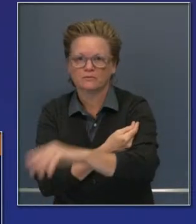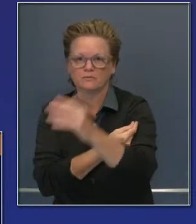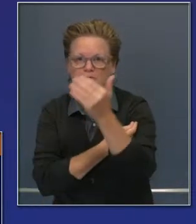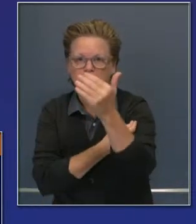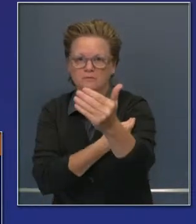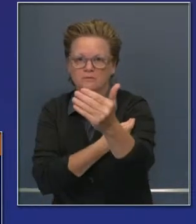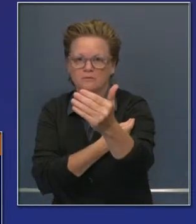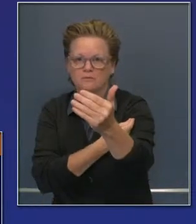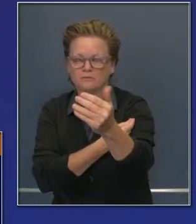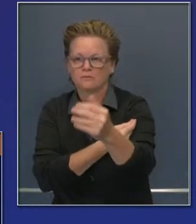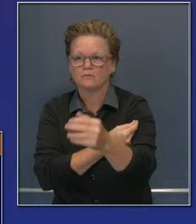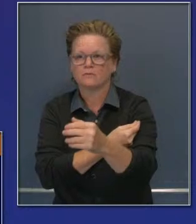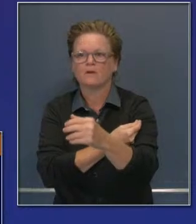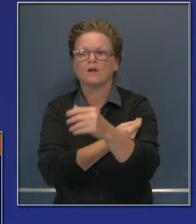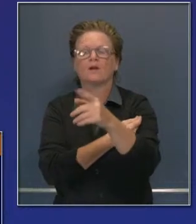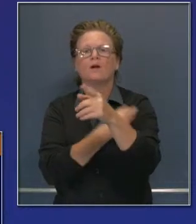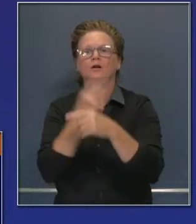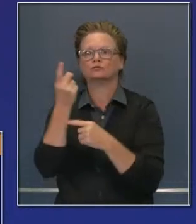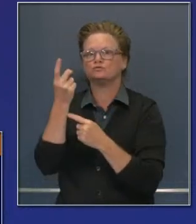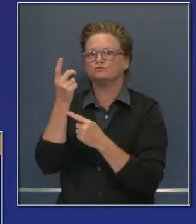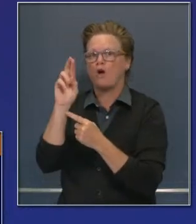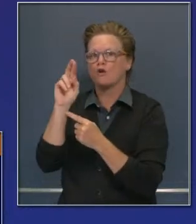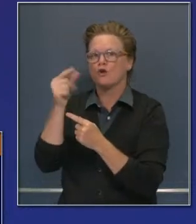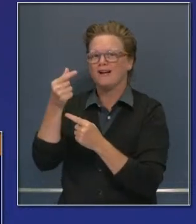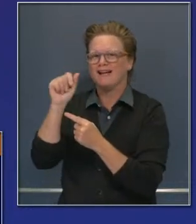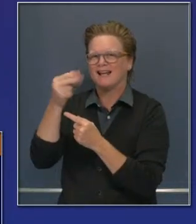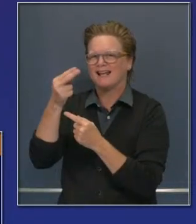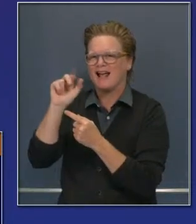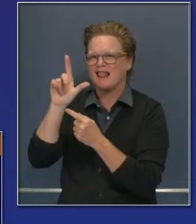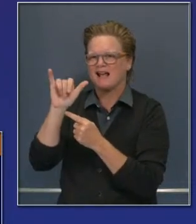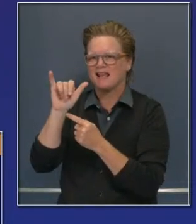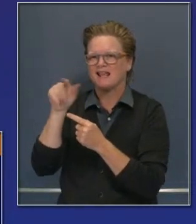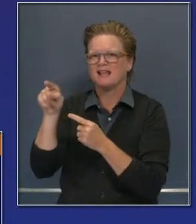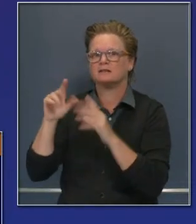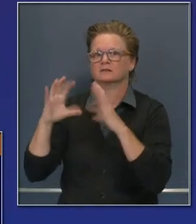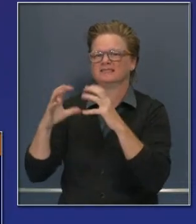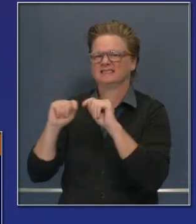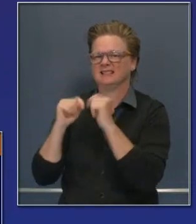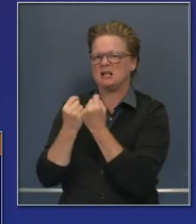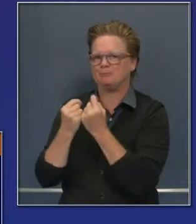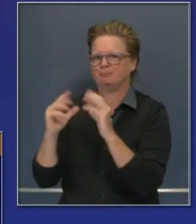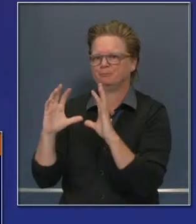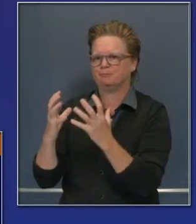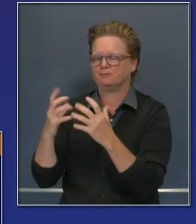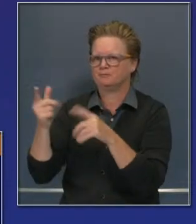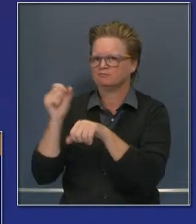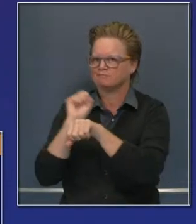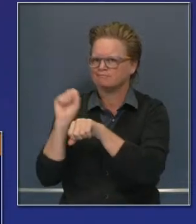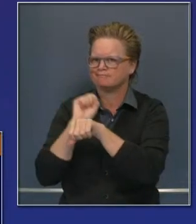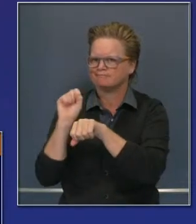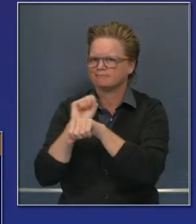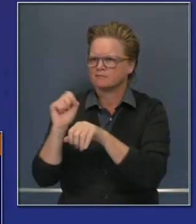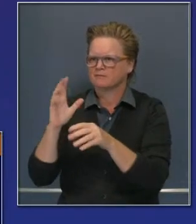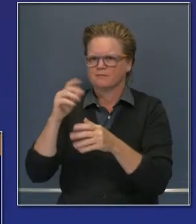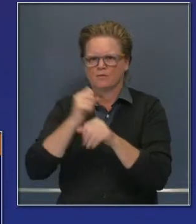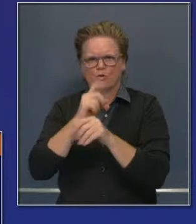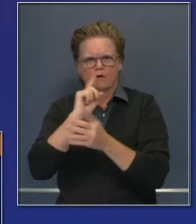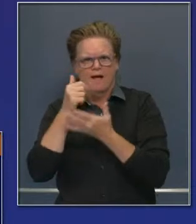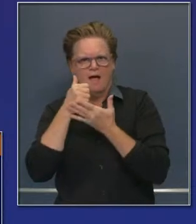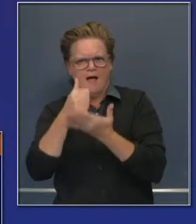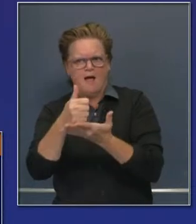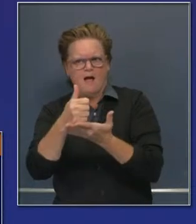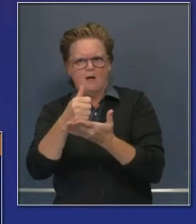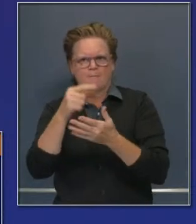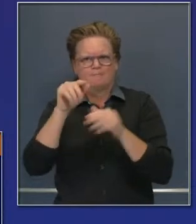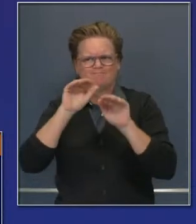advancing as it relates to the mitigation, the spread and transmission rate of COVID-19. By the way, Dr.